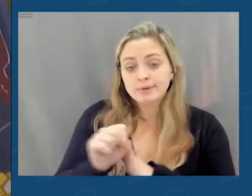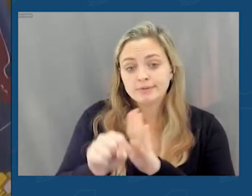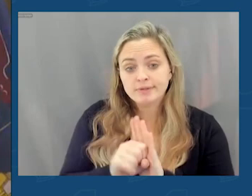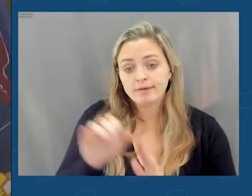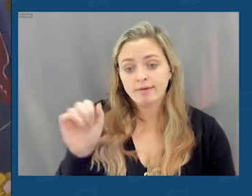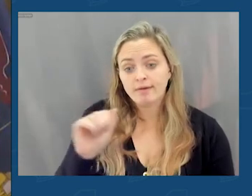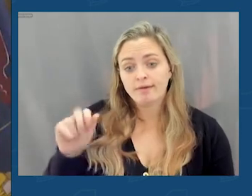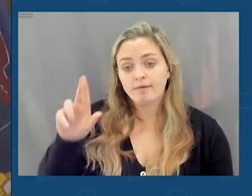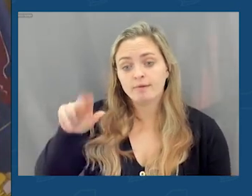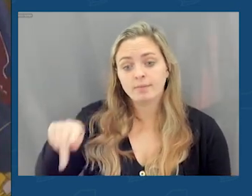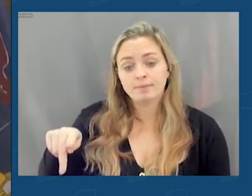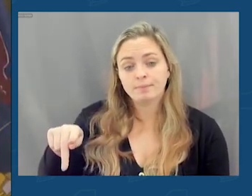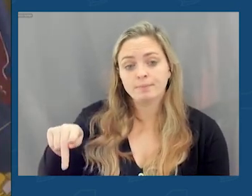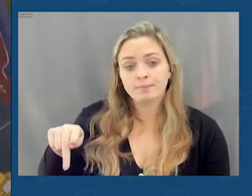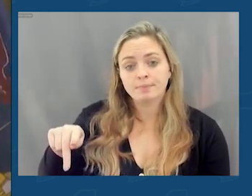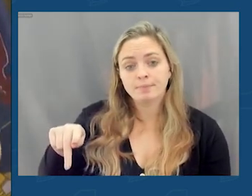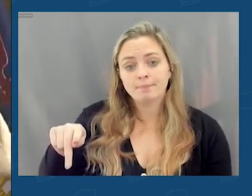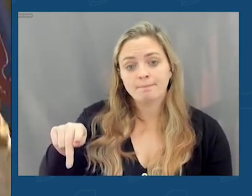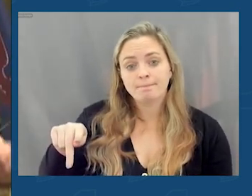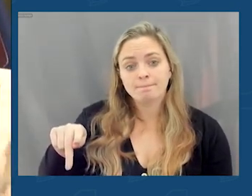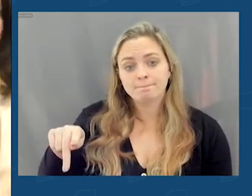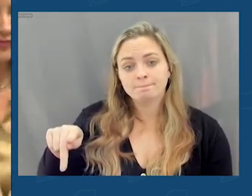Finkel. Beth?